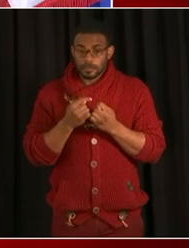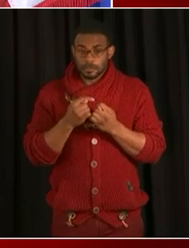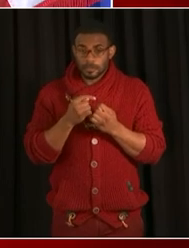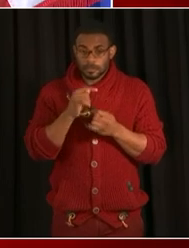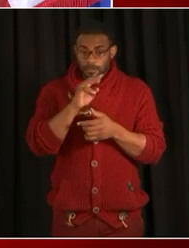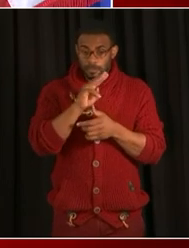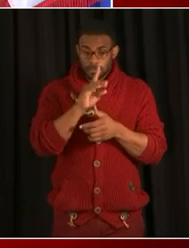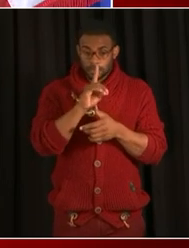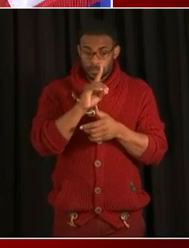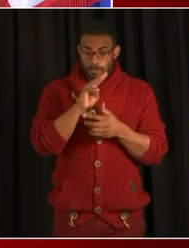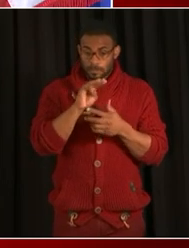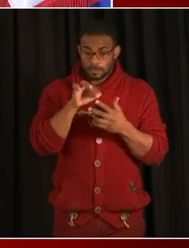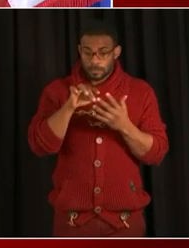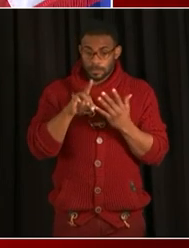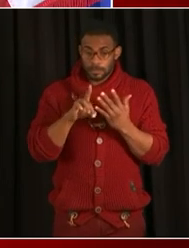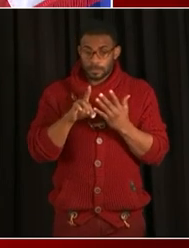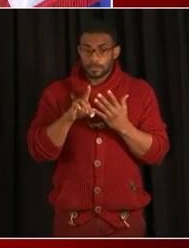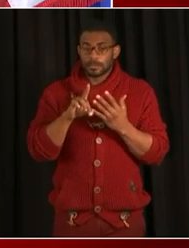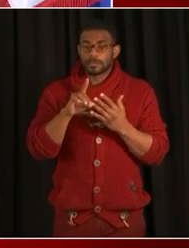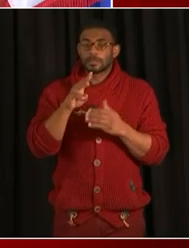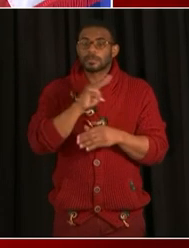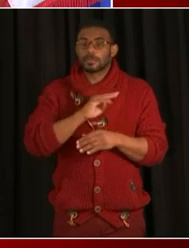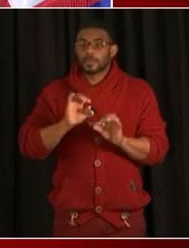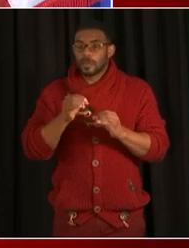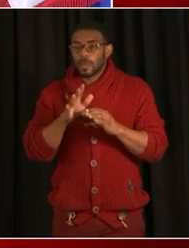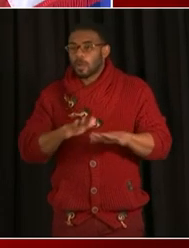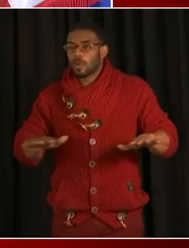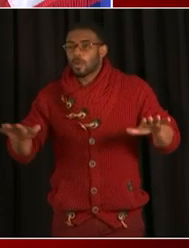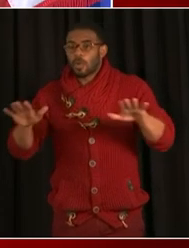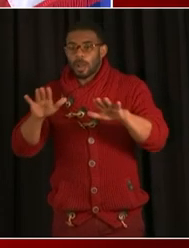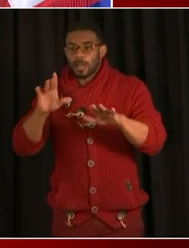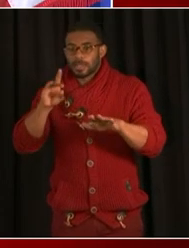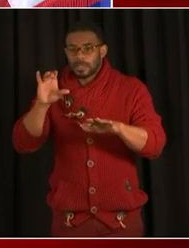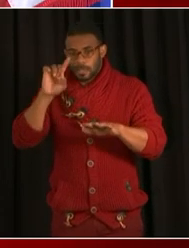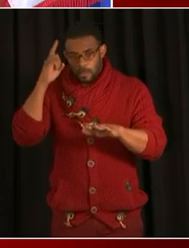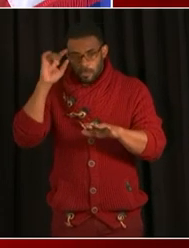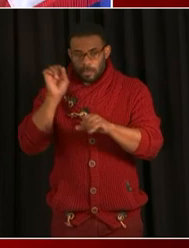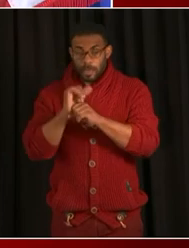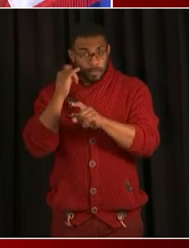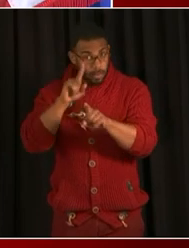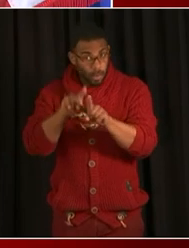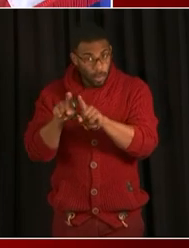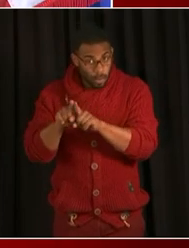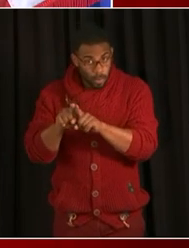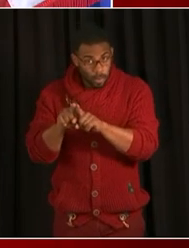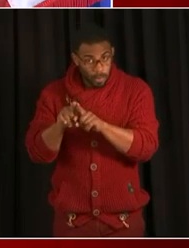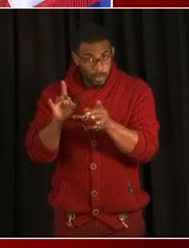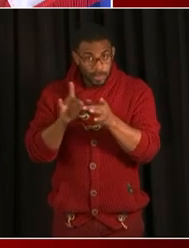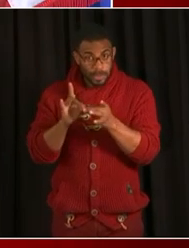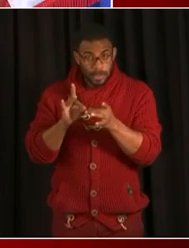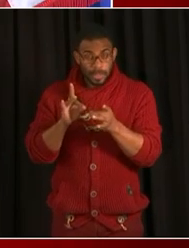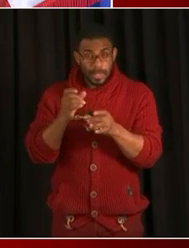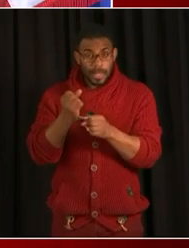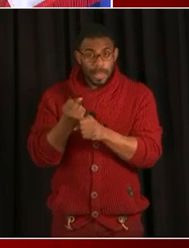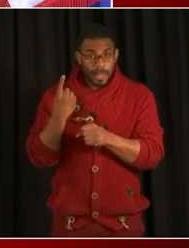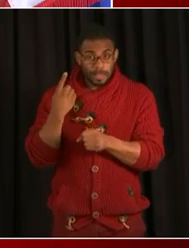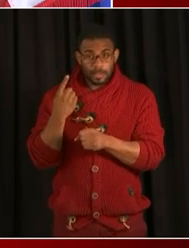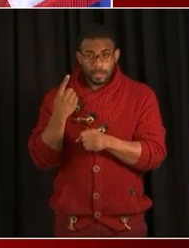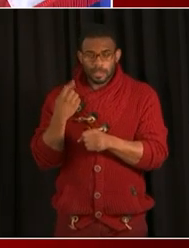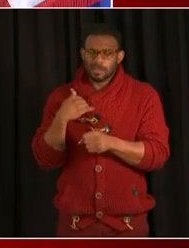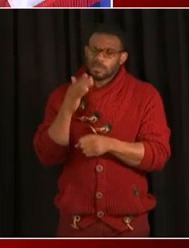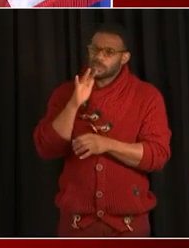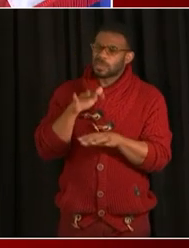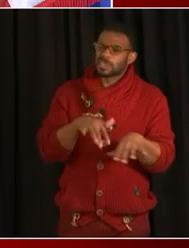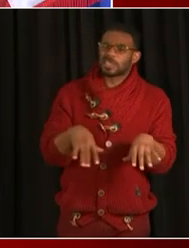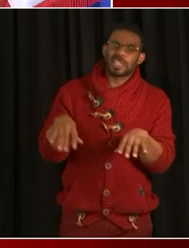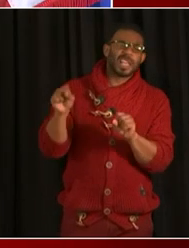in DMPED, in the mayor's office, and across the district government for their work. If you also said last year that